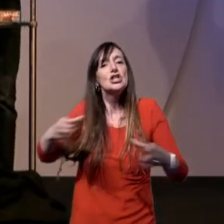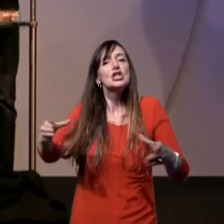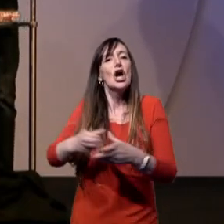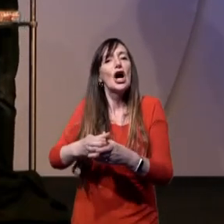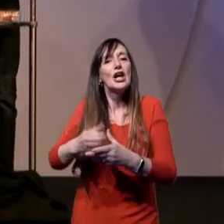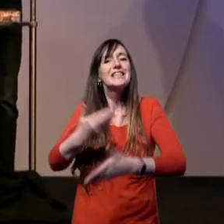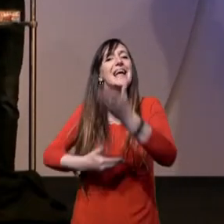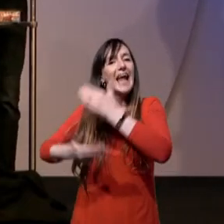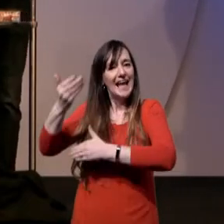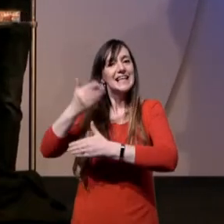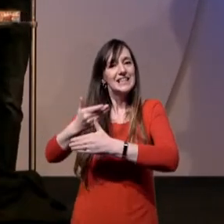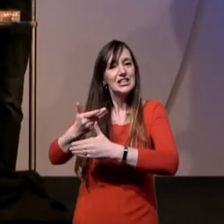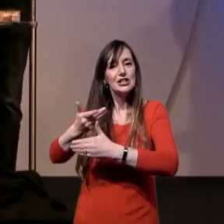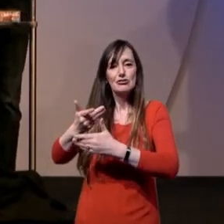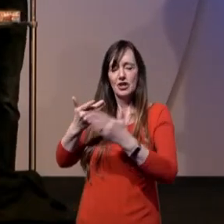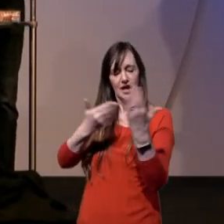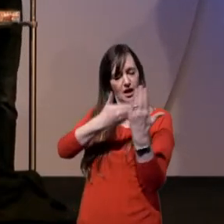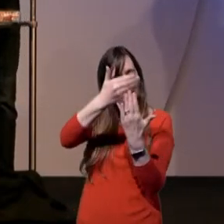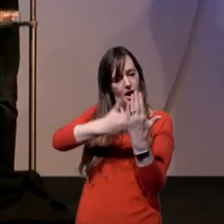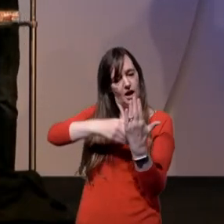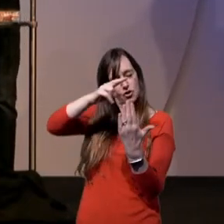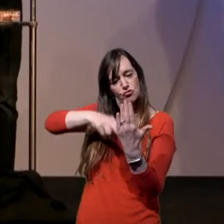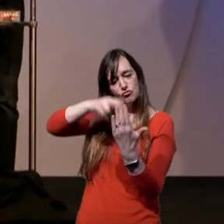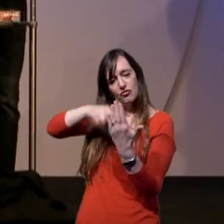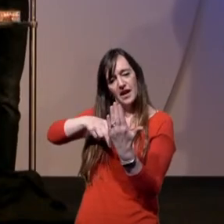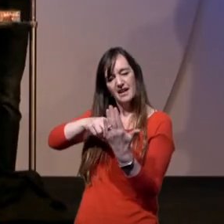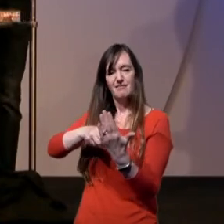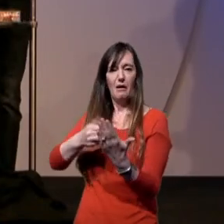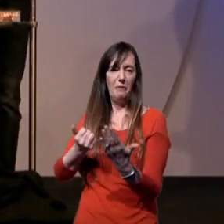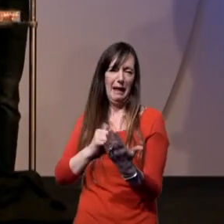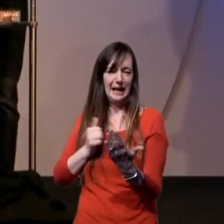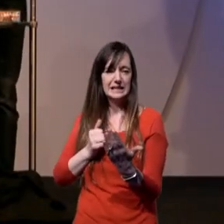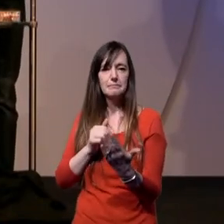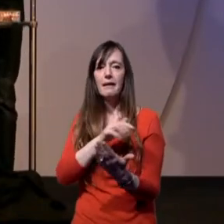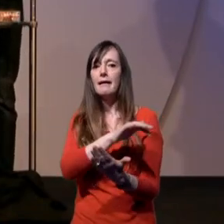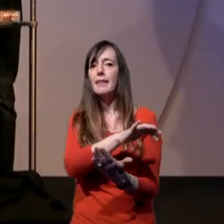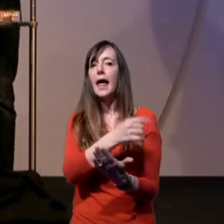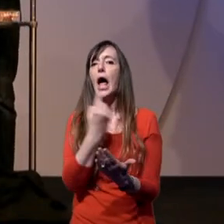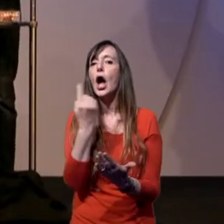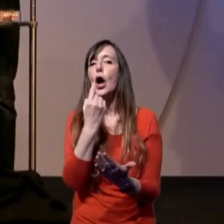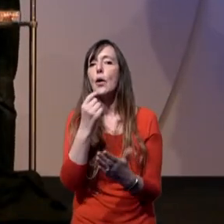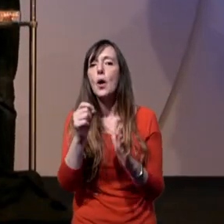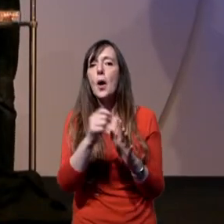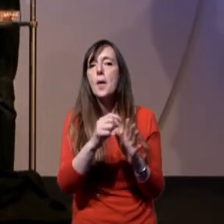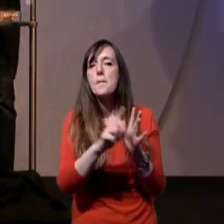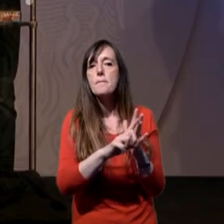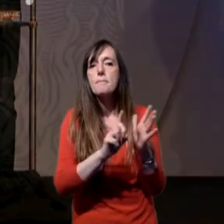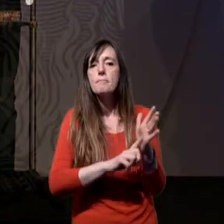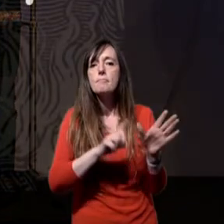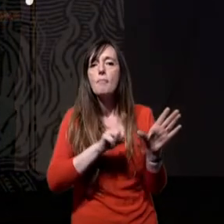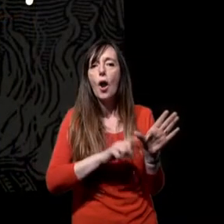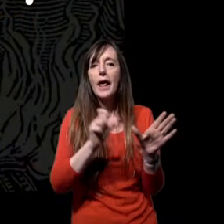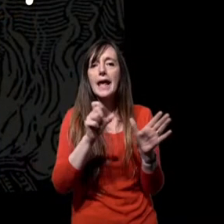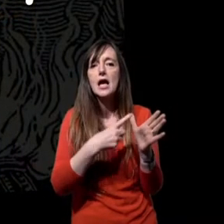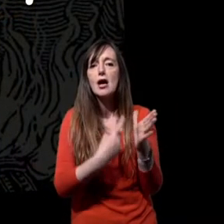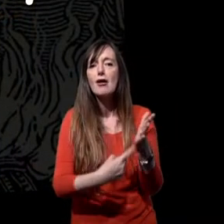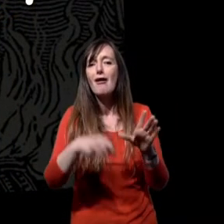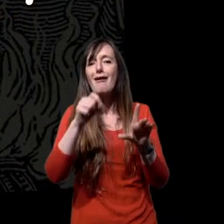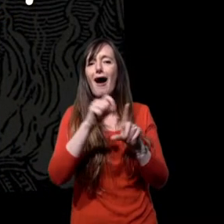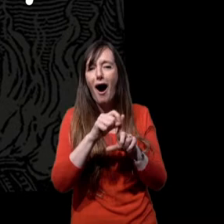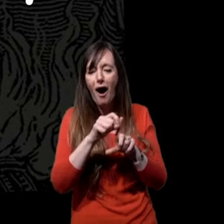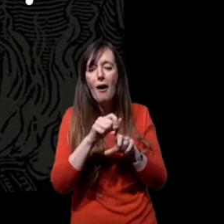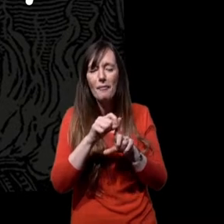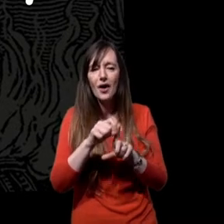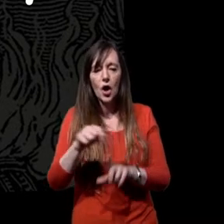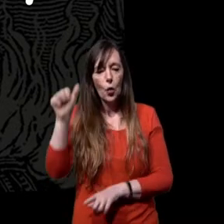all likelihood, sitting in the congregation would have been a man called Polycarp. We know lots about him